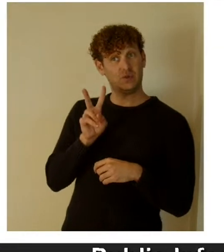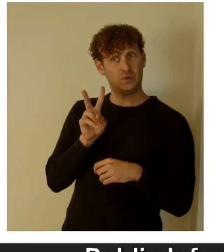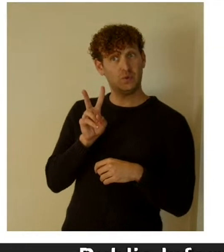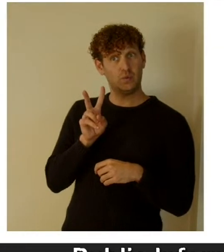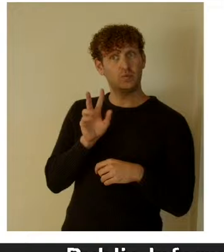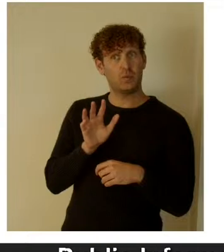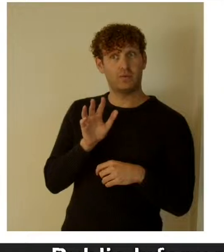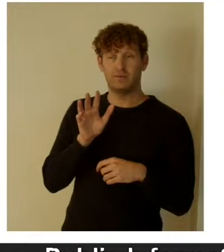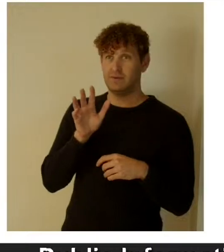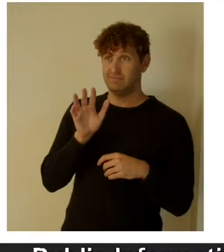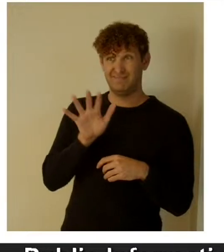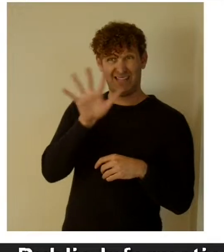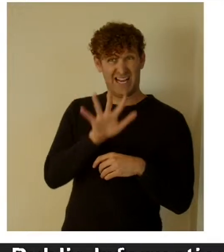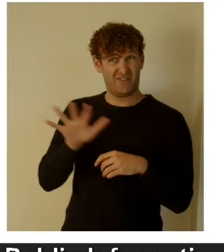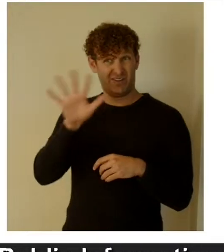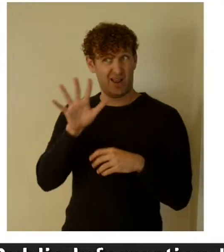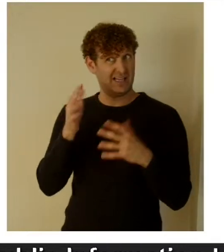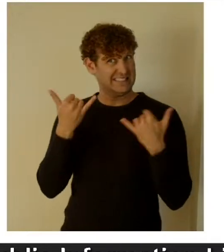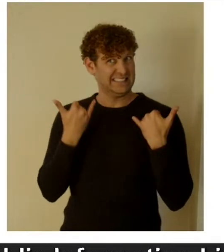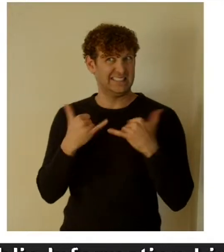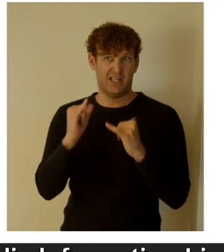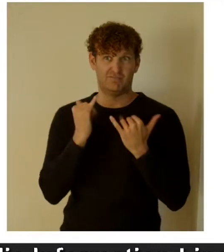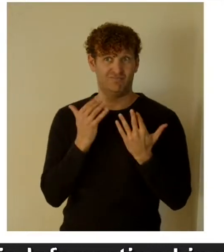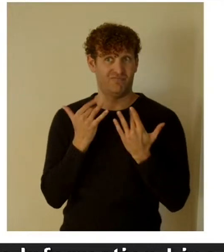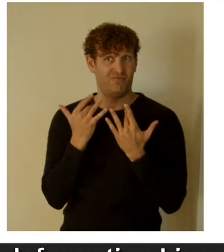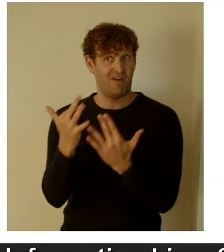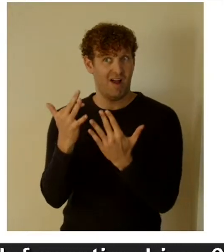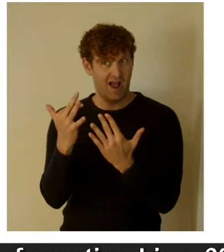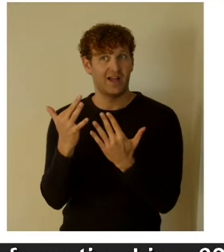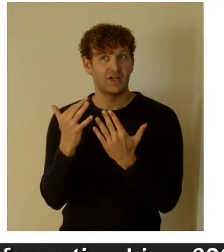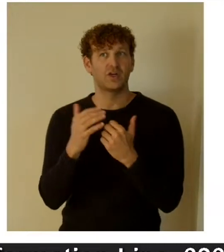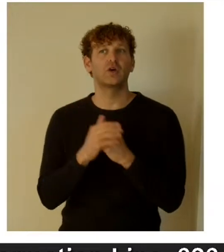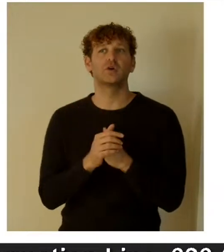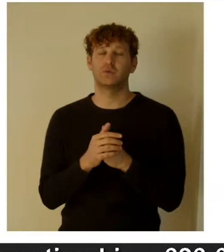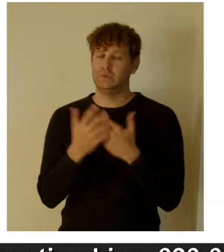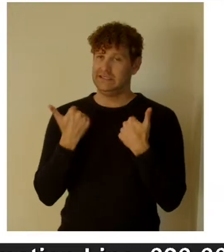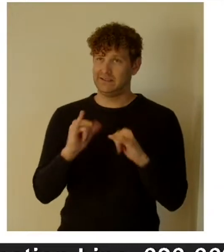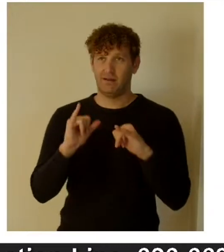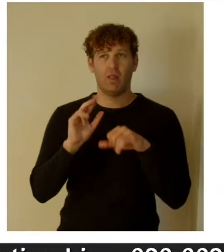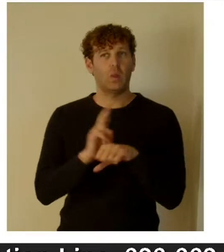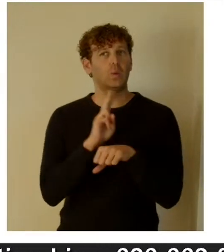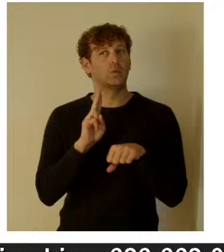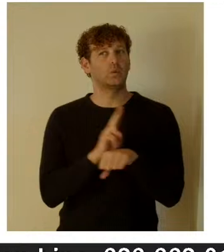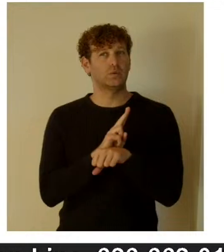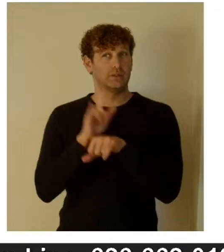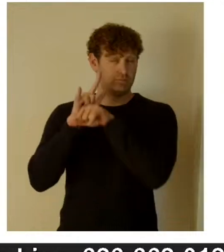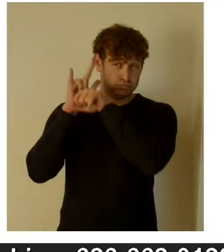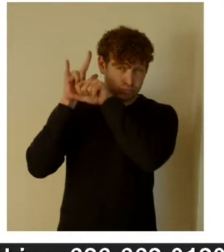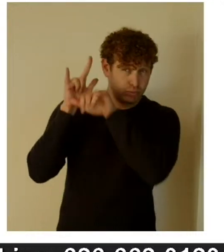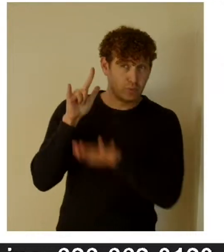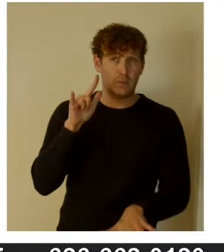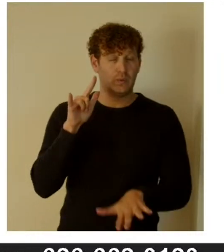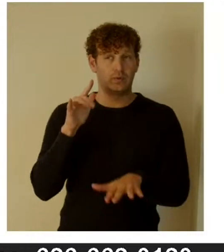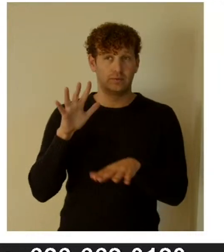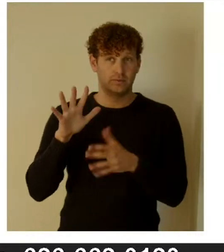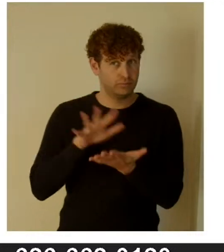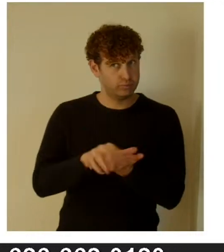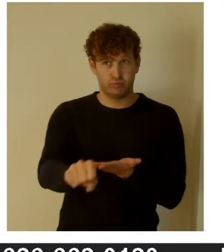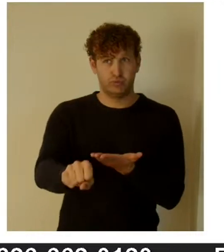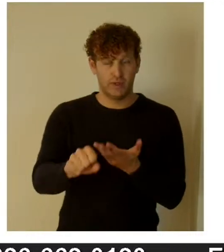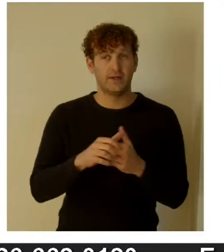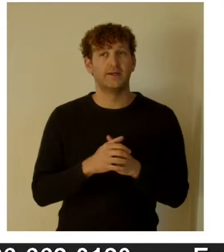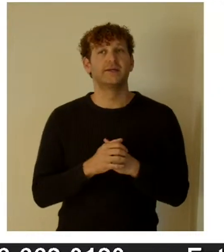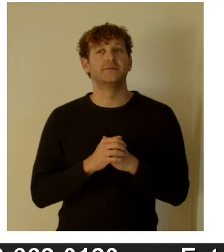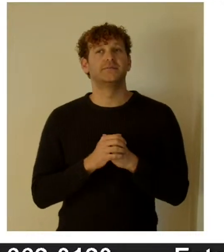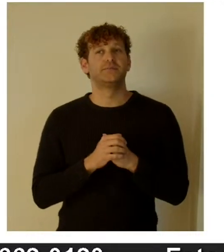was still active, but they're using water dropping aircraft to continue to mop up that section of the fire. Coming around